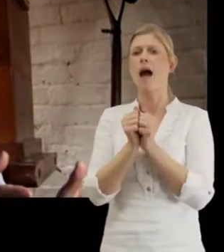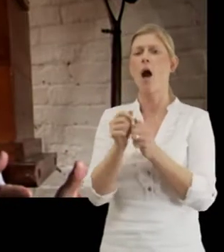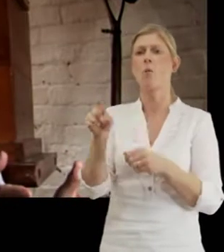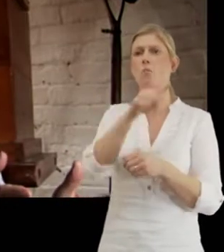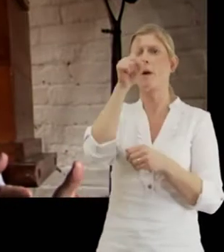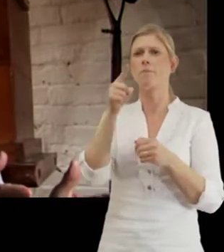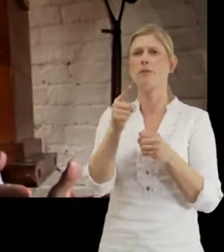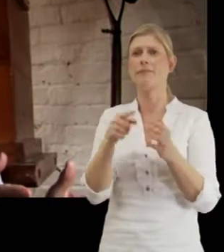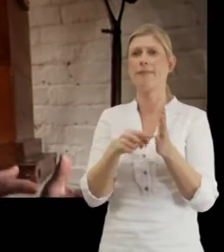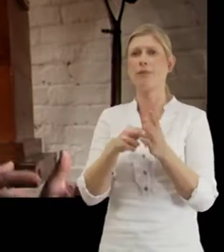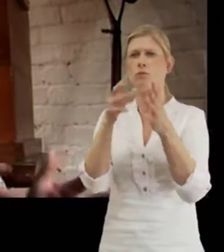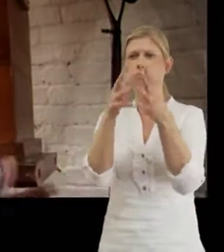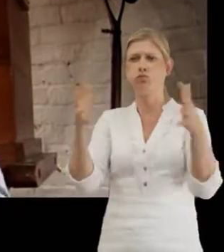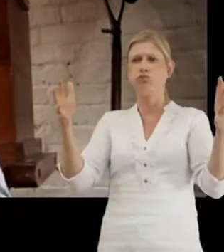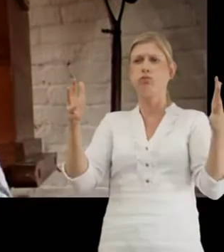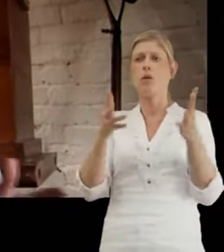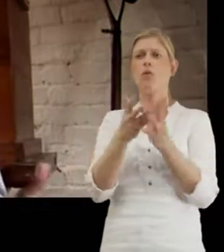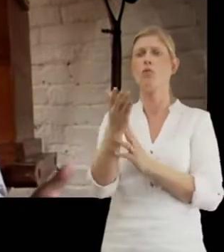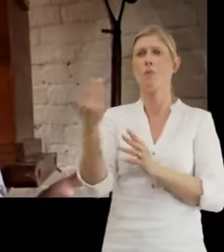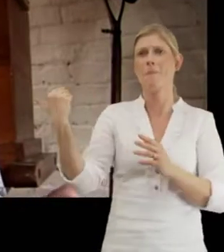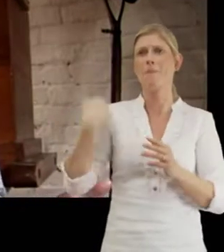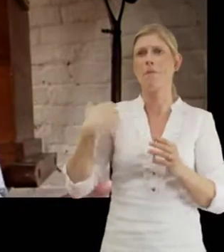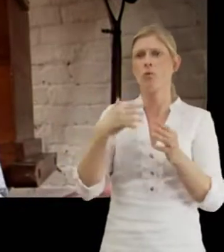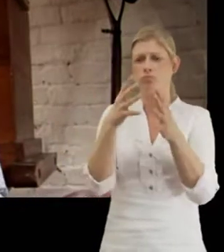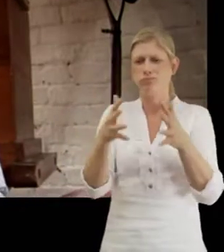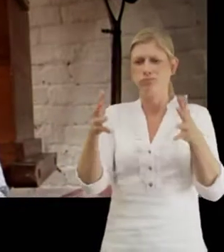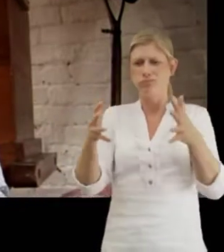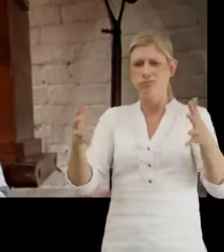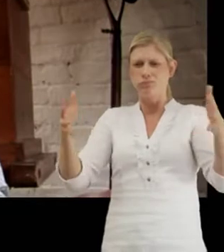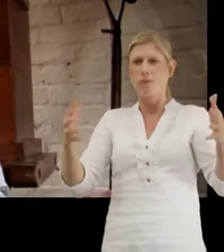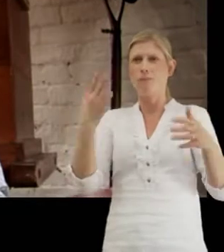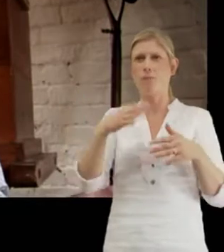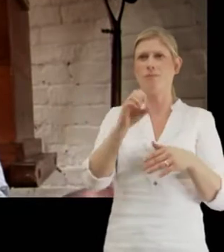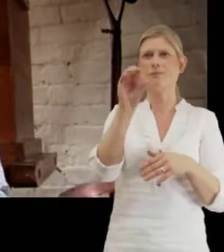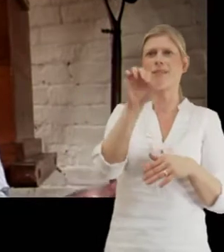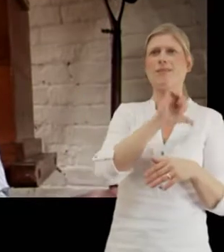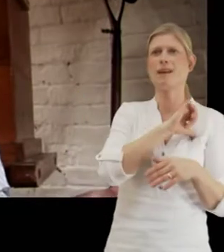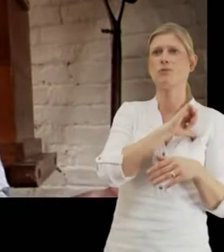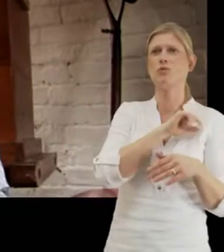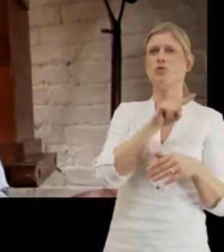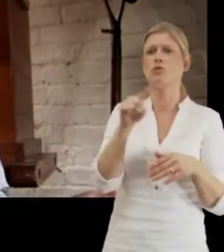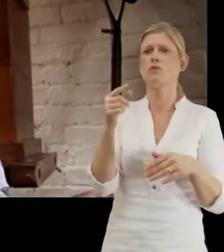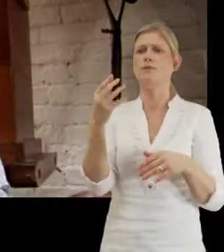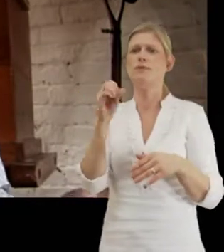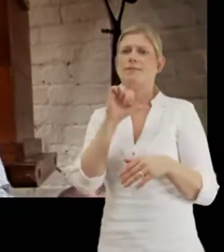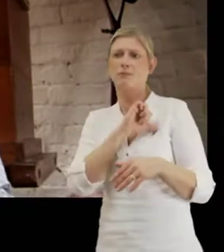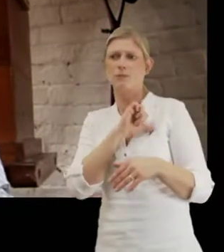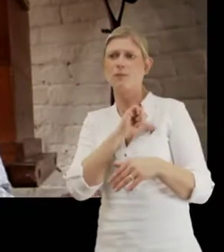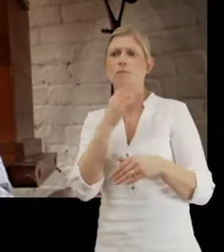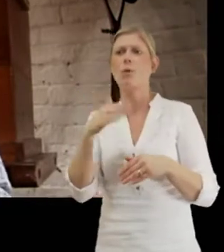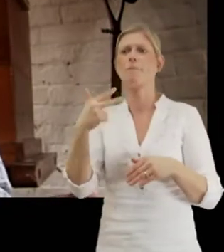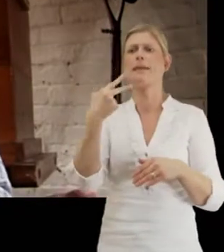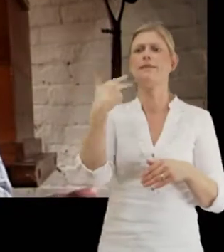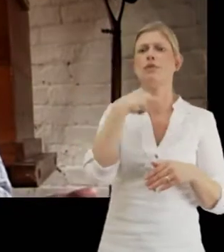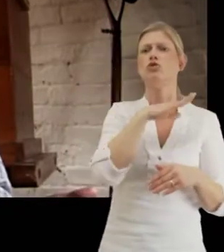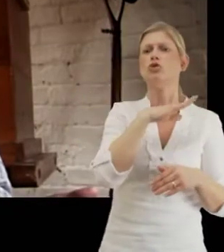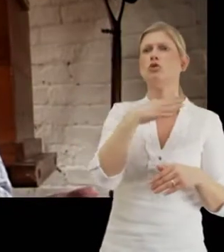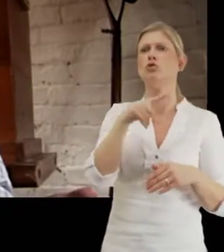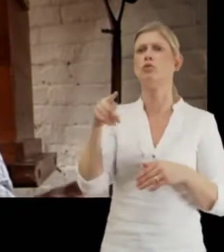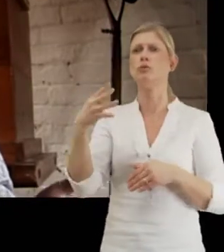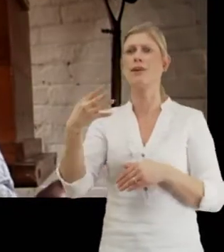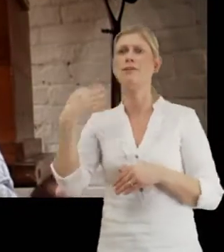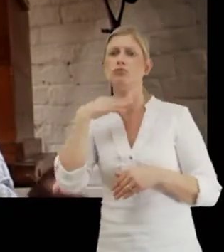Lincoln increased enormously because so did the population. The population grew from around 10,000 to 50,000 from 1800 to